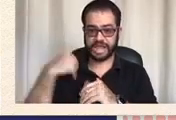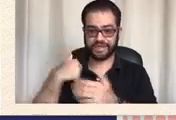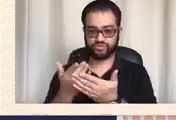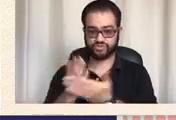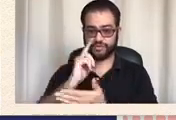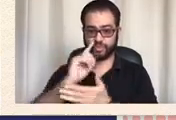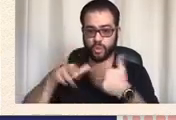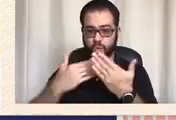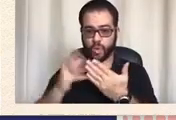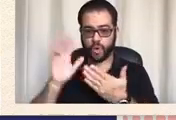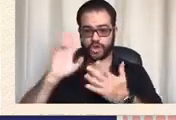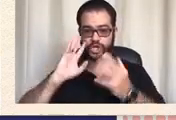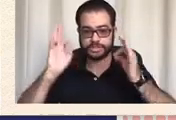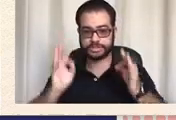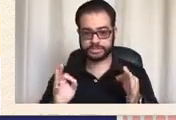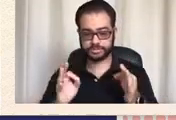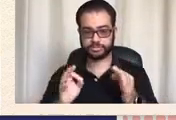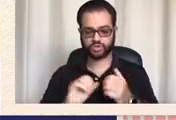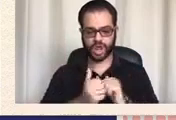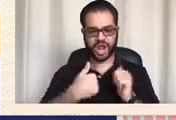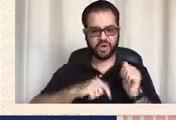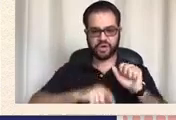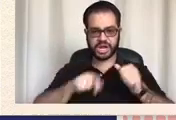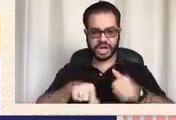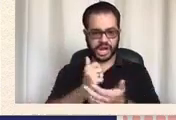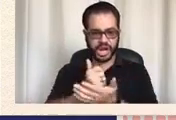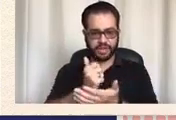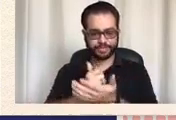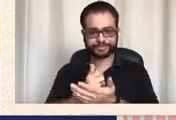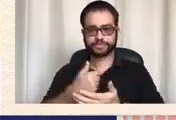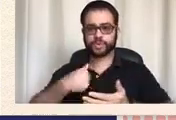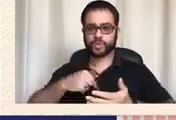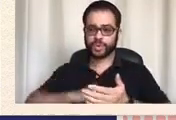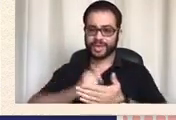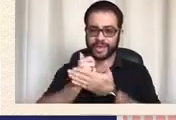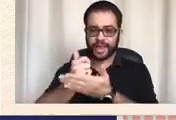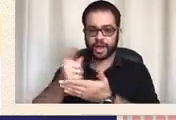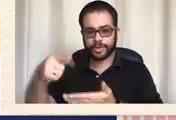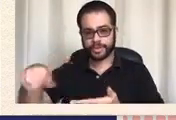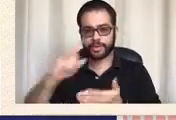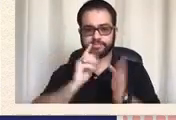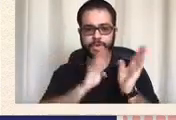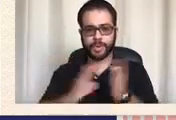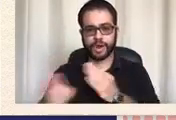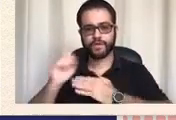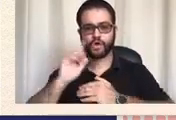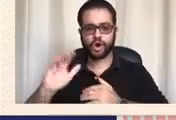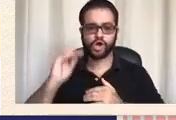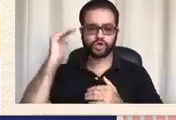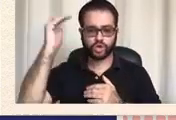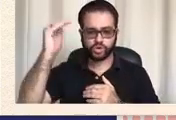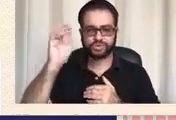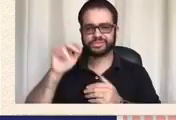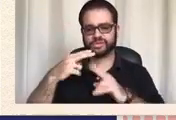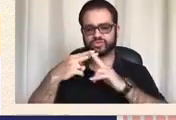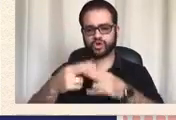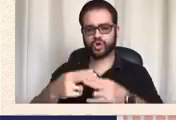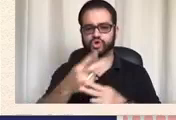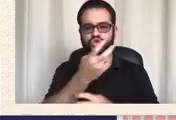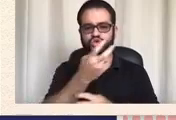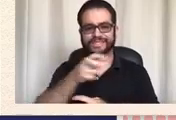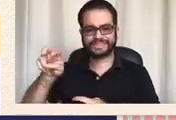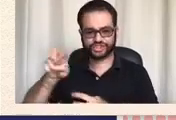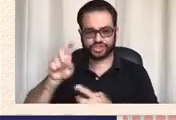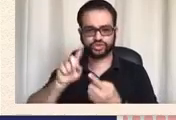So, what can we do? So we help that child prepare for adulthood, and this is also known as transition to adulthood. And we do that